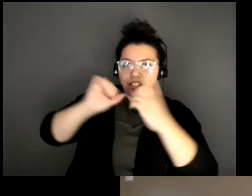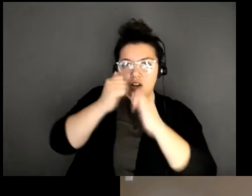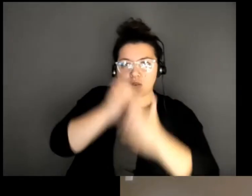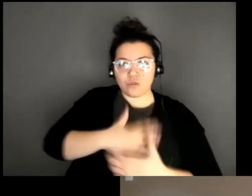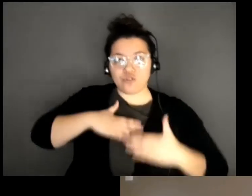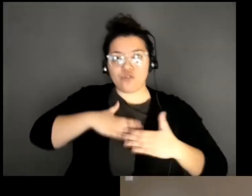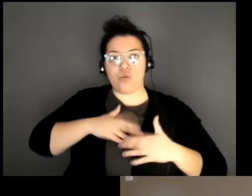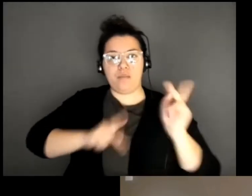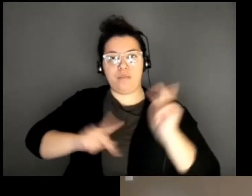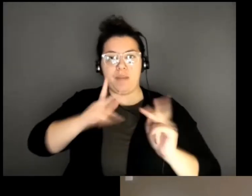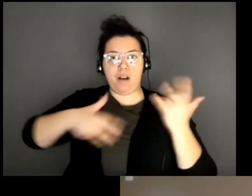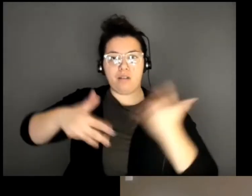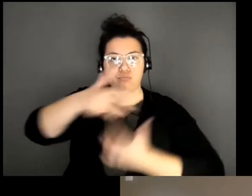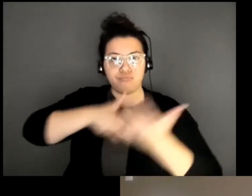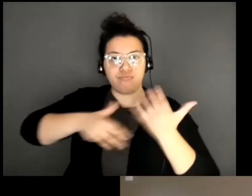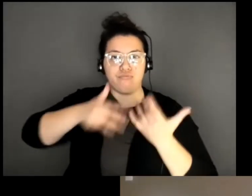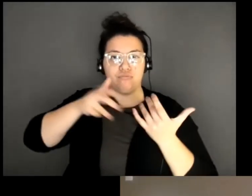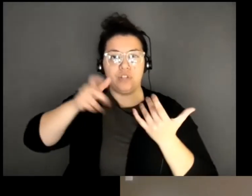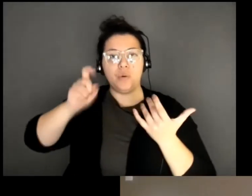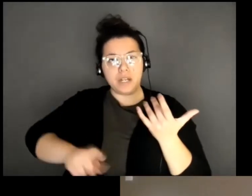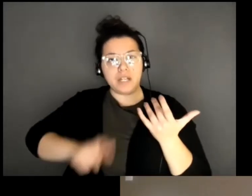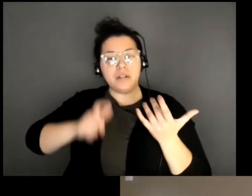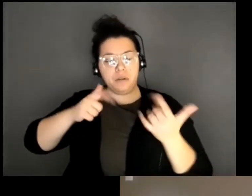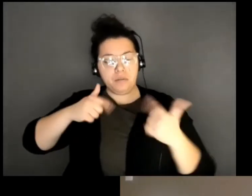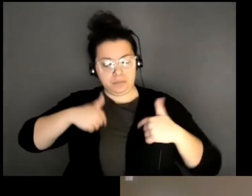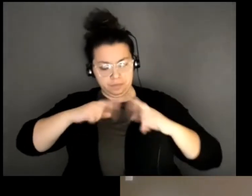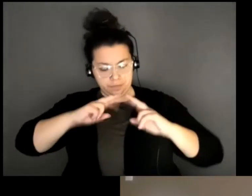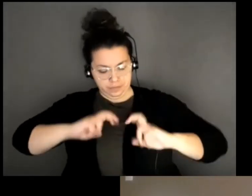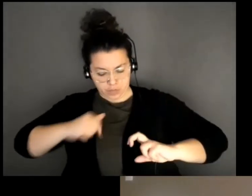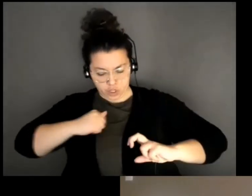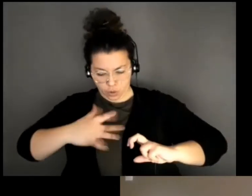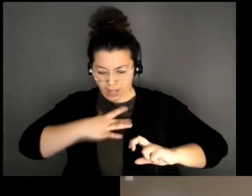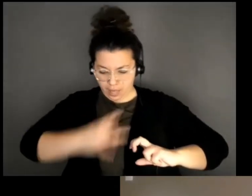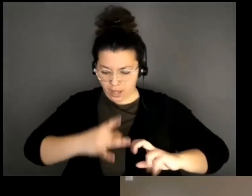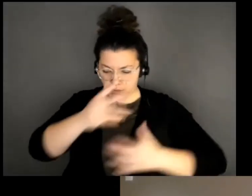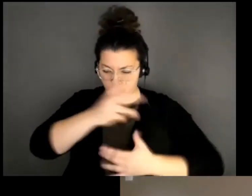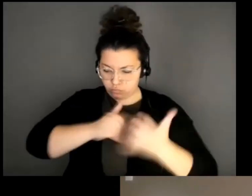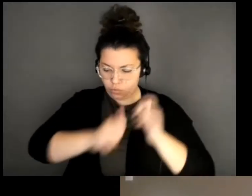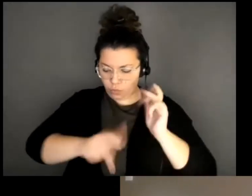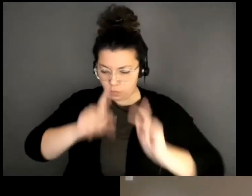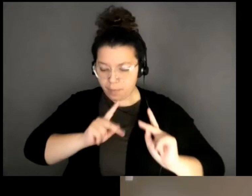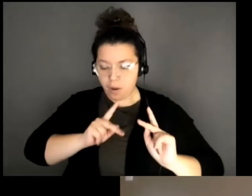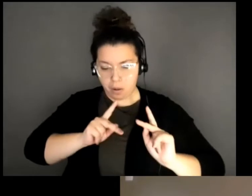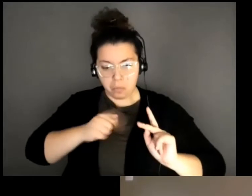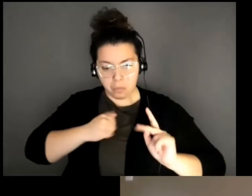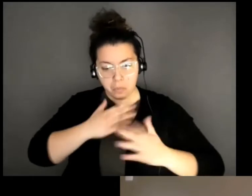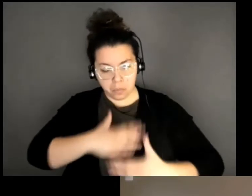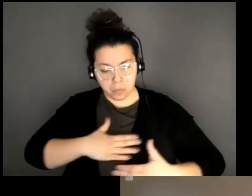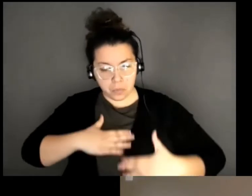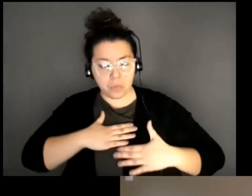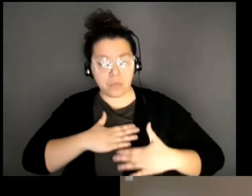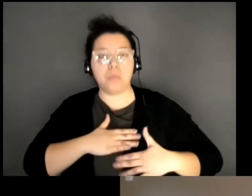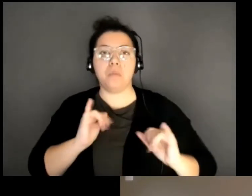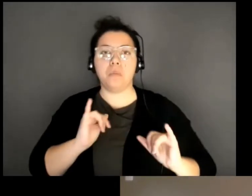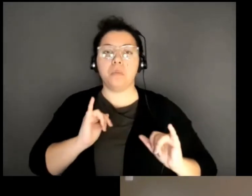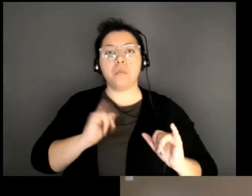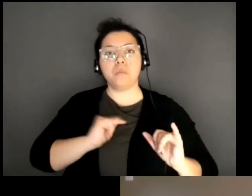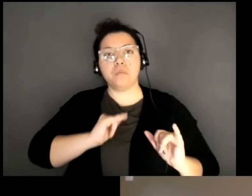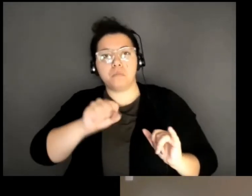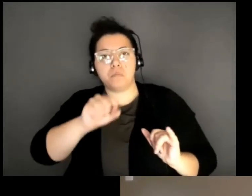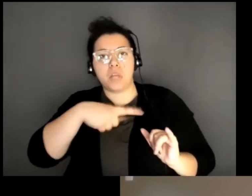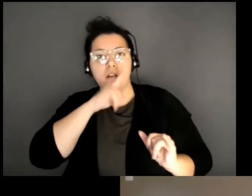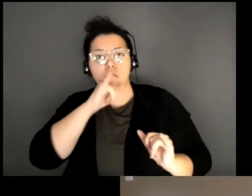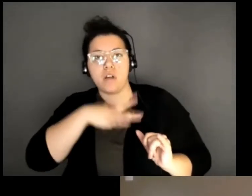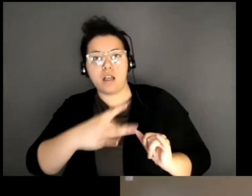people. So make sure that that's really something that you want to do. And as long as you enjoy working with people, you enjoy being around other people, you're